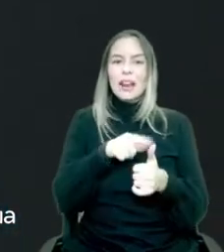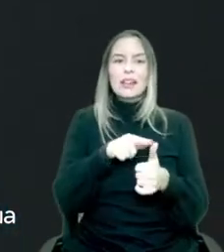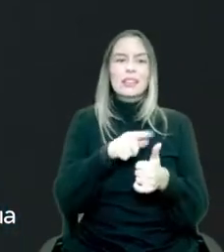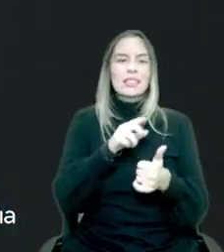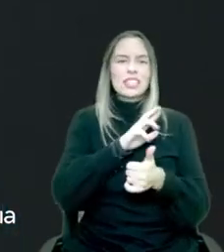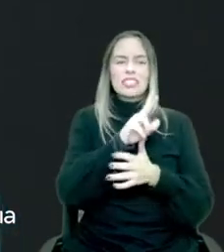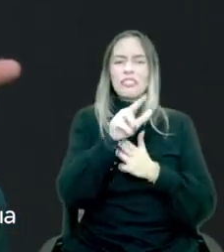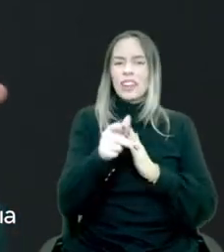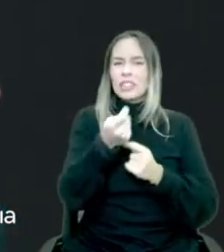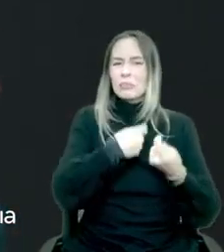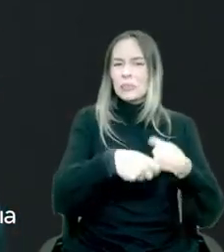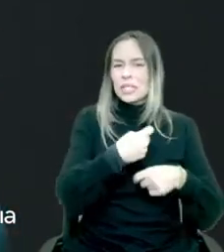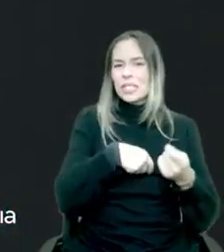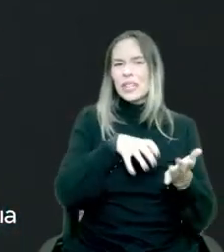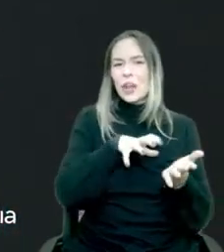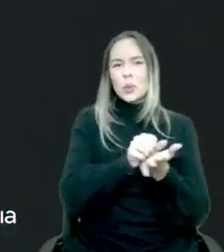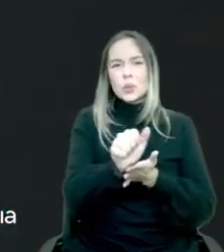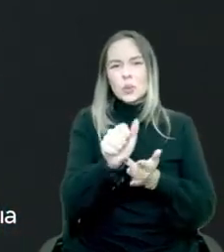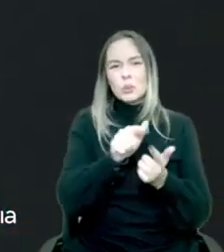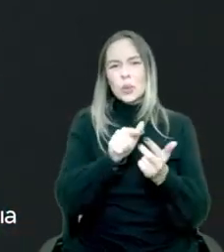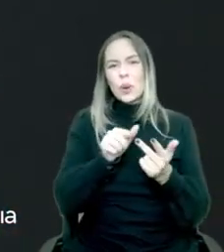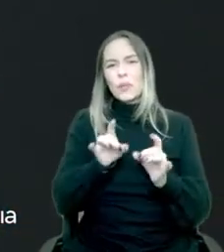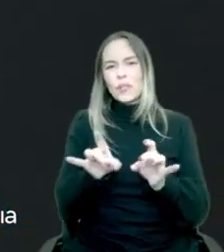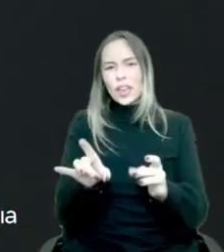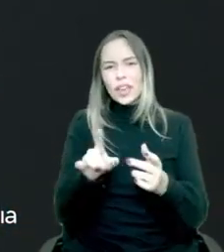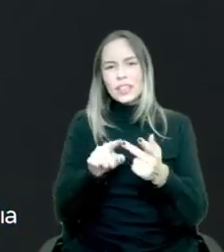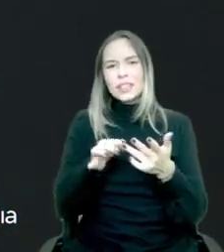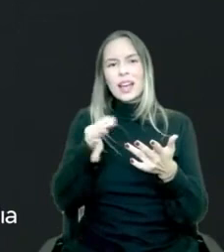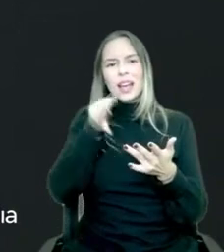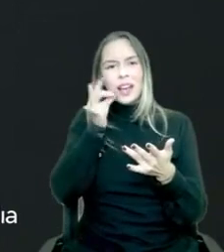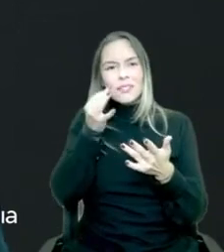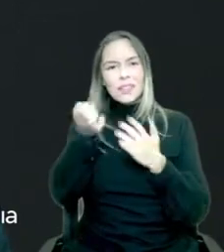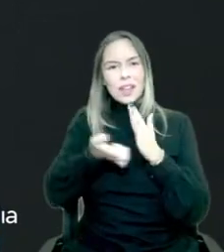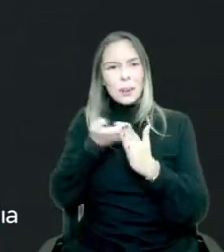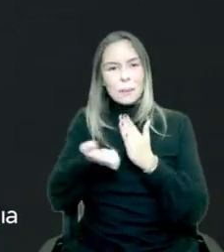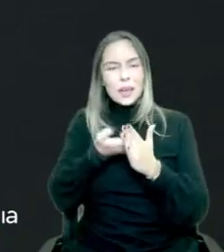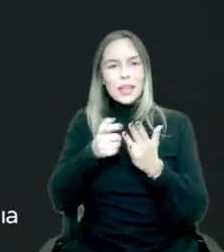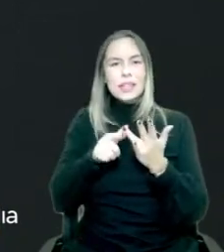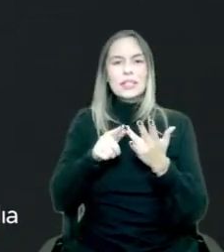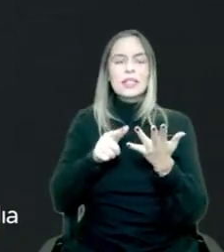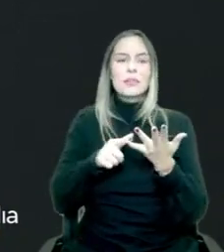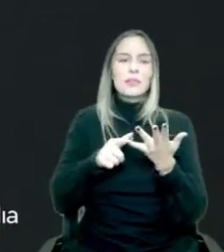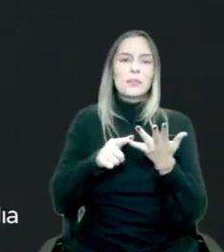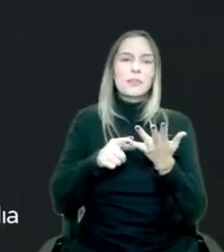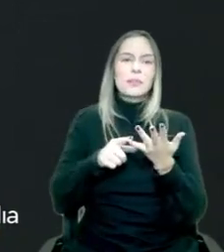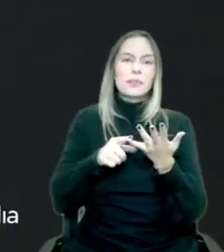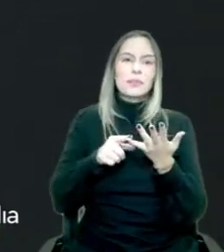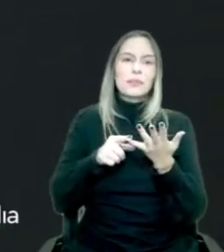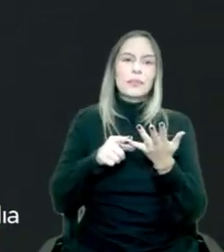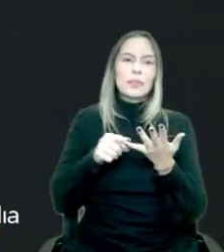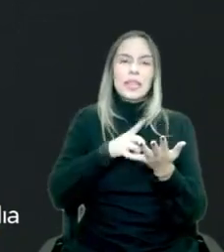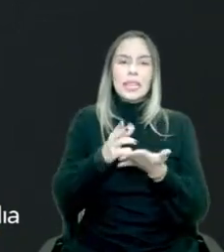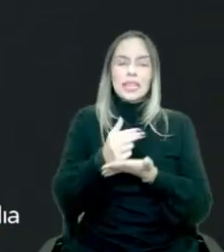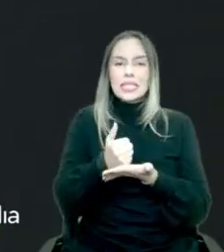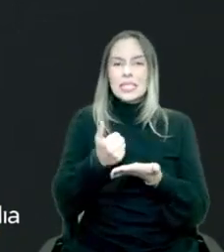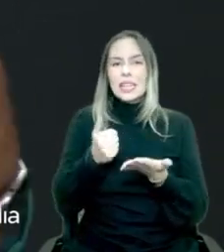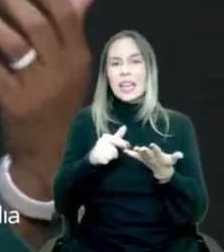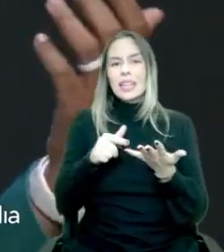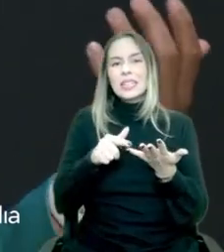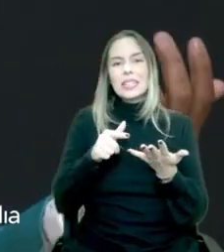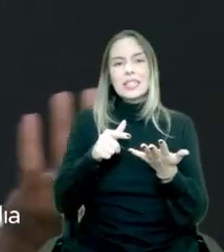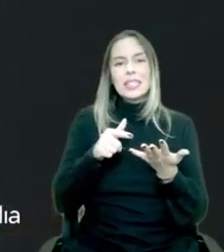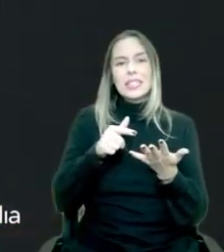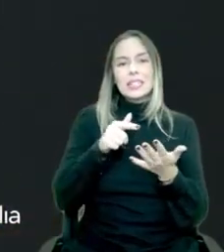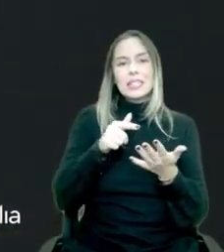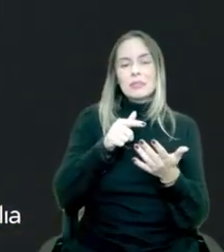and retail. We own a coffee company called Wild Bean Coffee, of all things. We're designing for EV charging and wind farms, solar fields, and